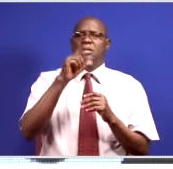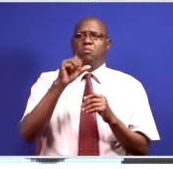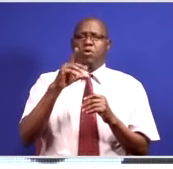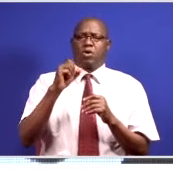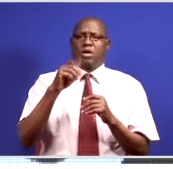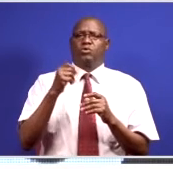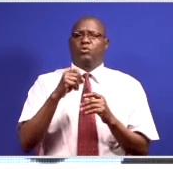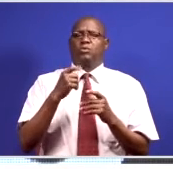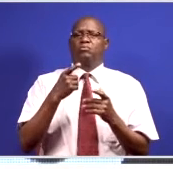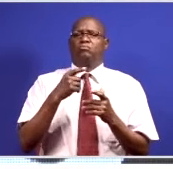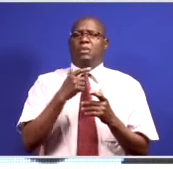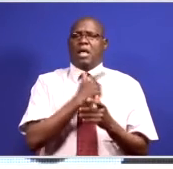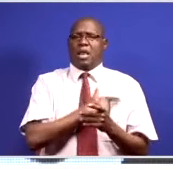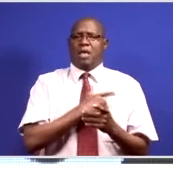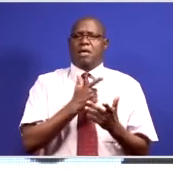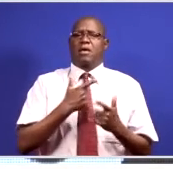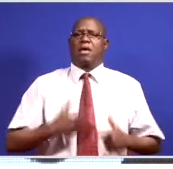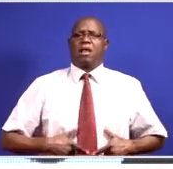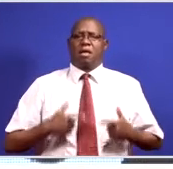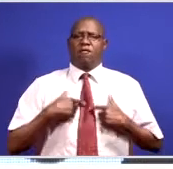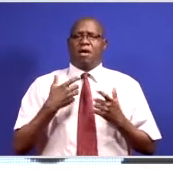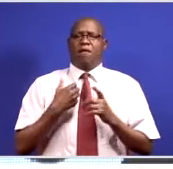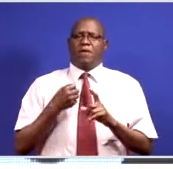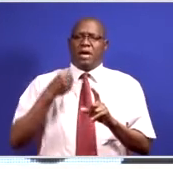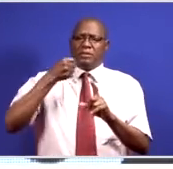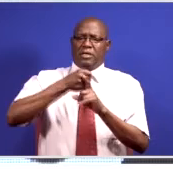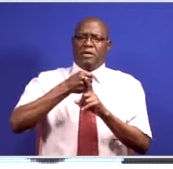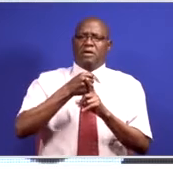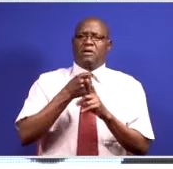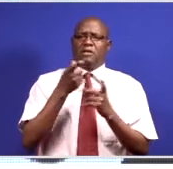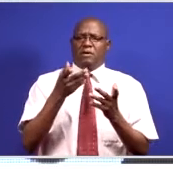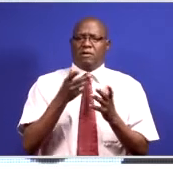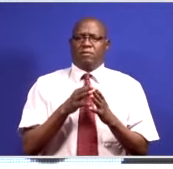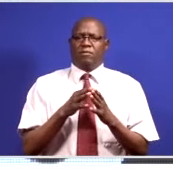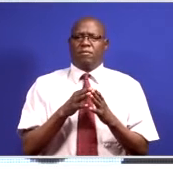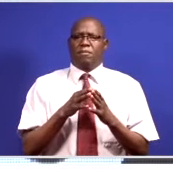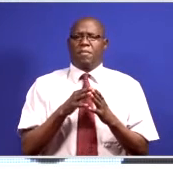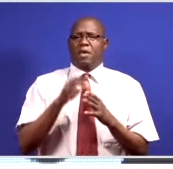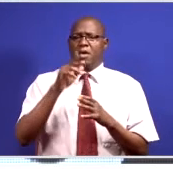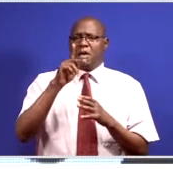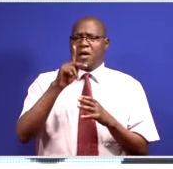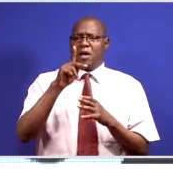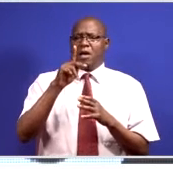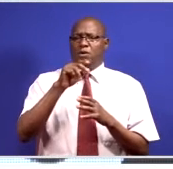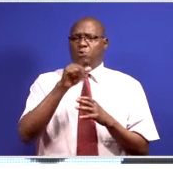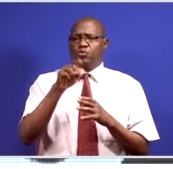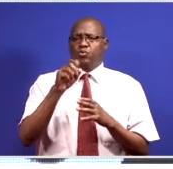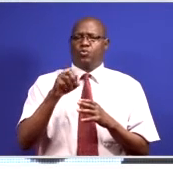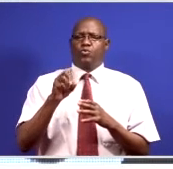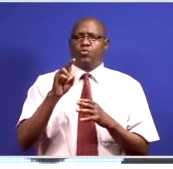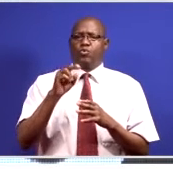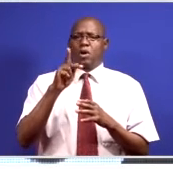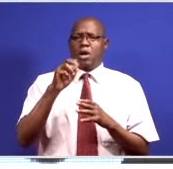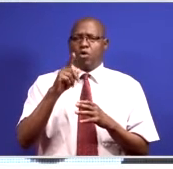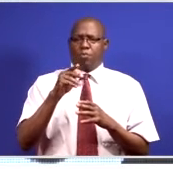be alive after he was attacked by assailants known to him about a week ago. Kazungu Kanubi was admitted in critical condition at the